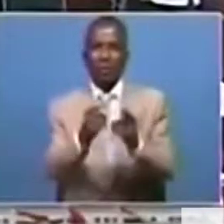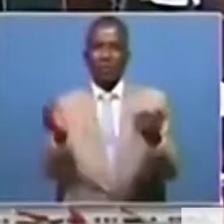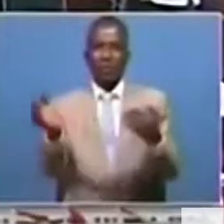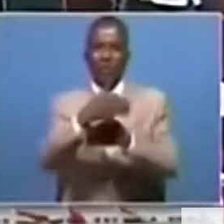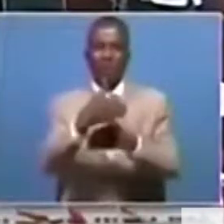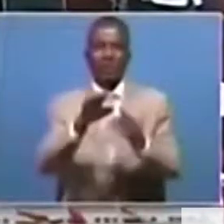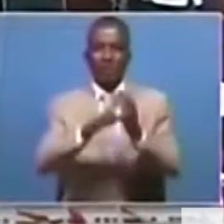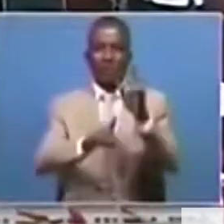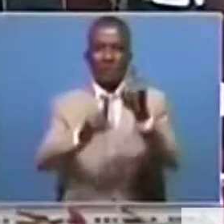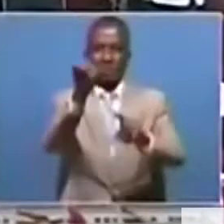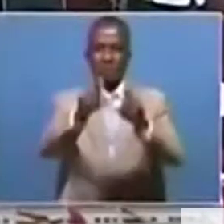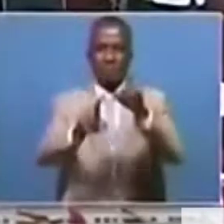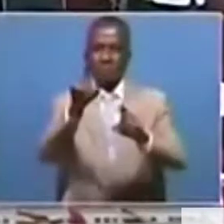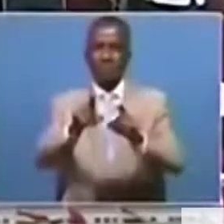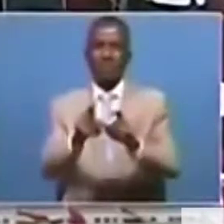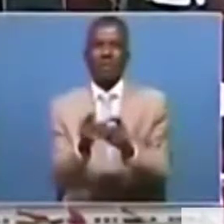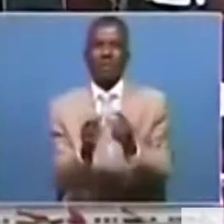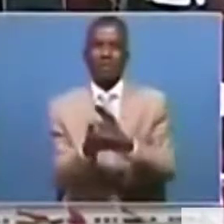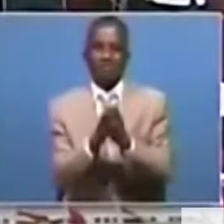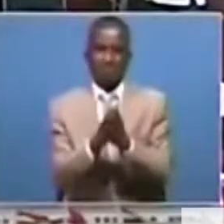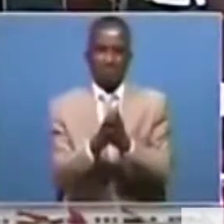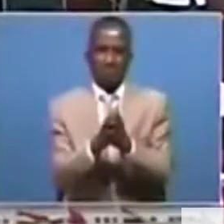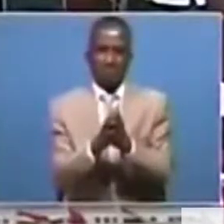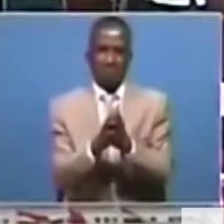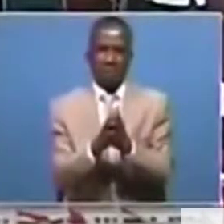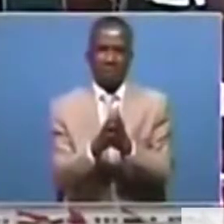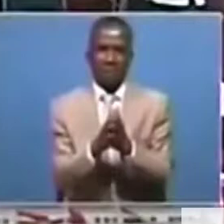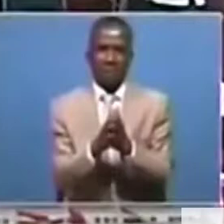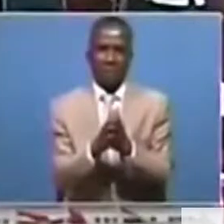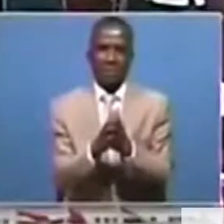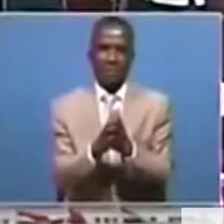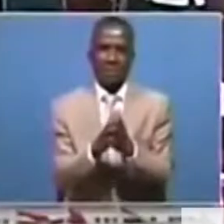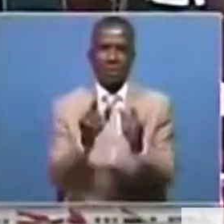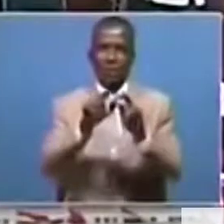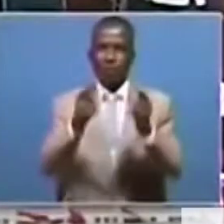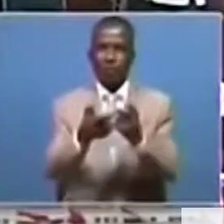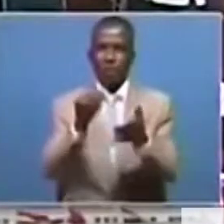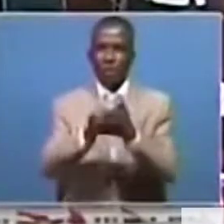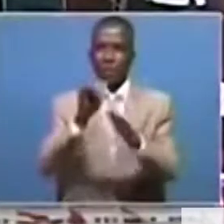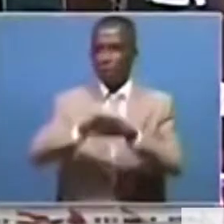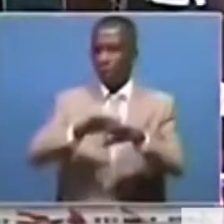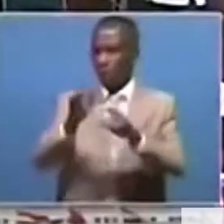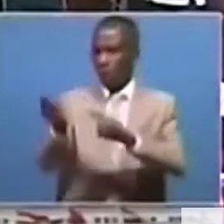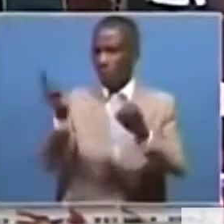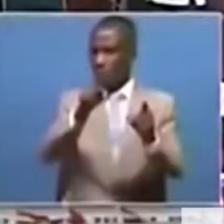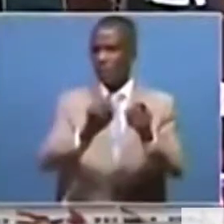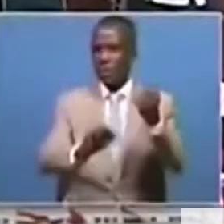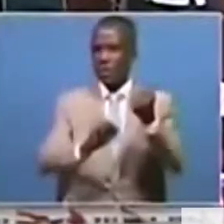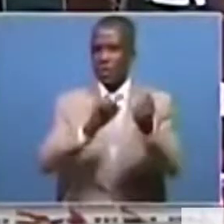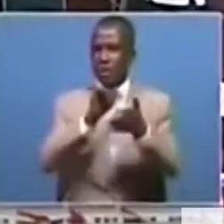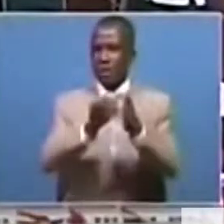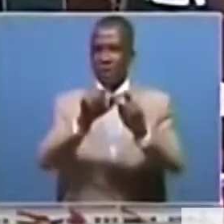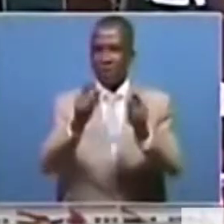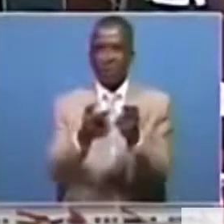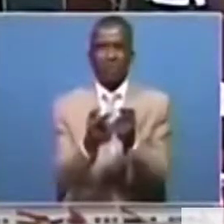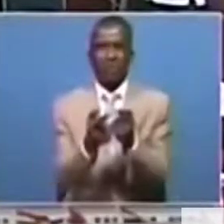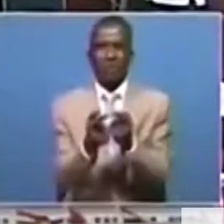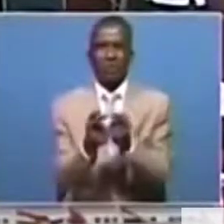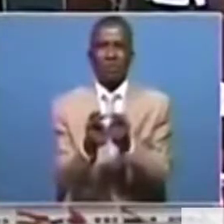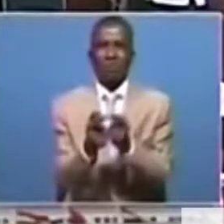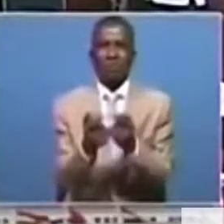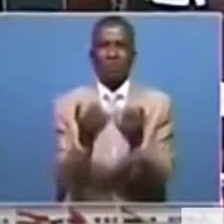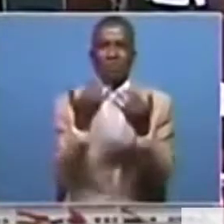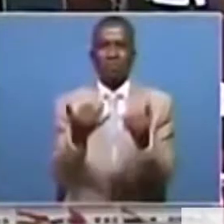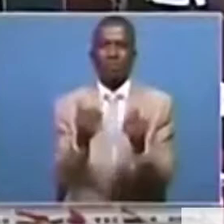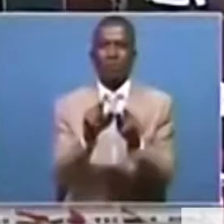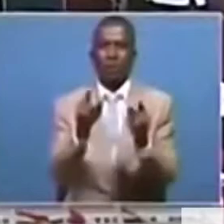chief, performs hostile and gives evidence contrary to the party who called him and in support of the opponent's case. The